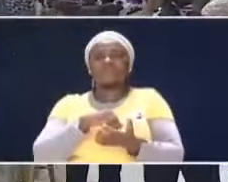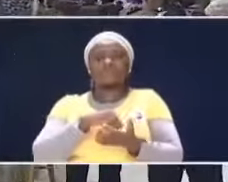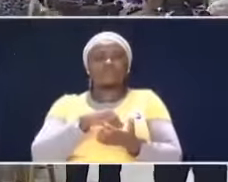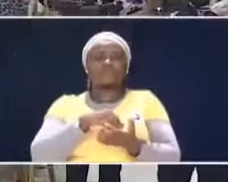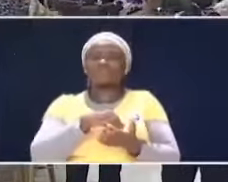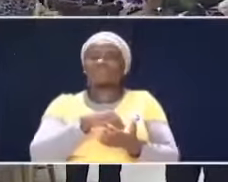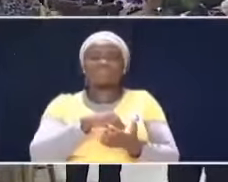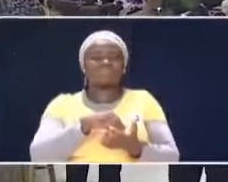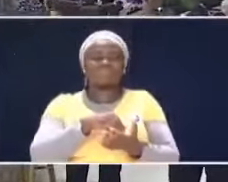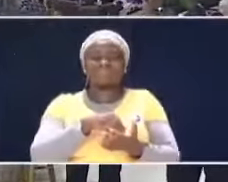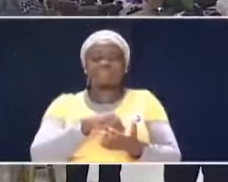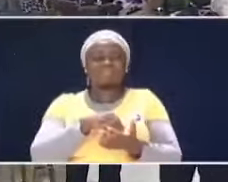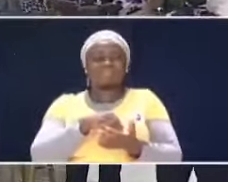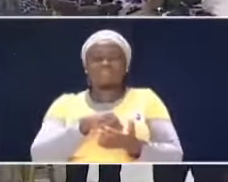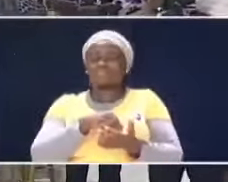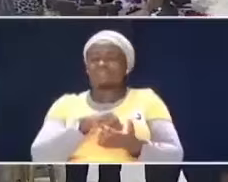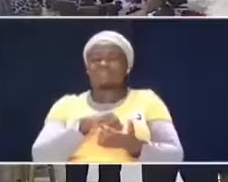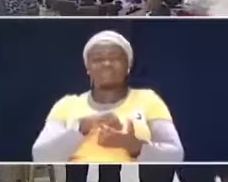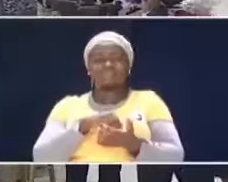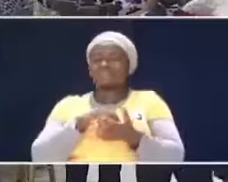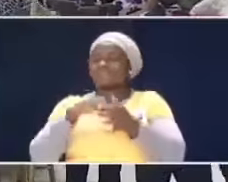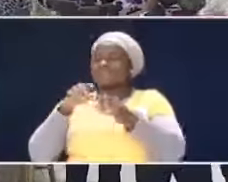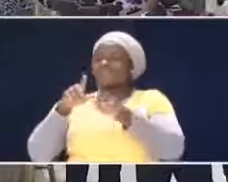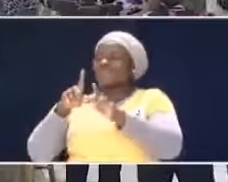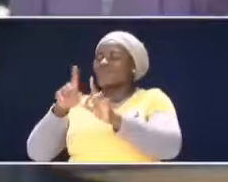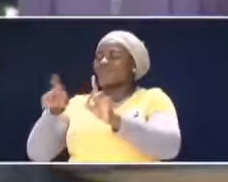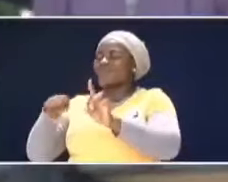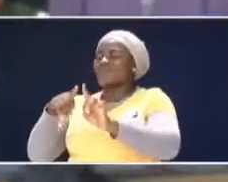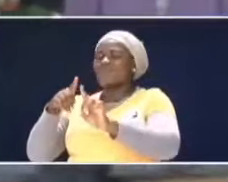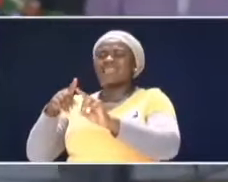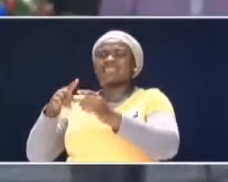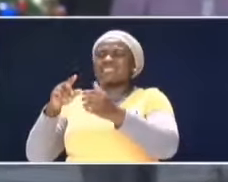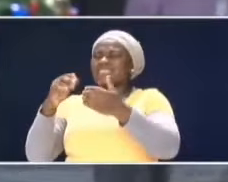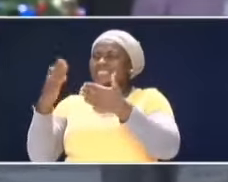Where's darkness out of sight of light?